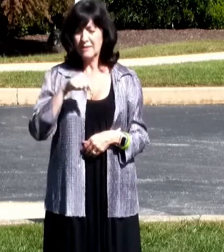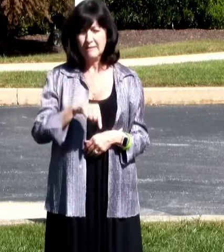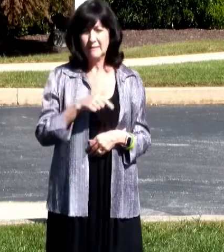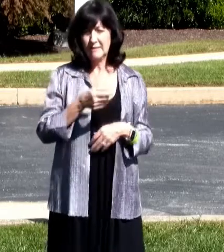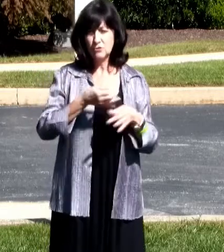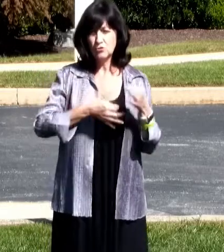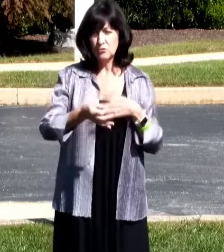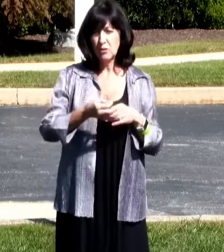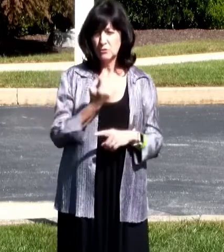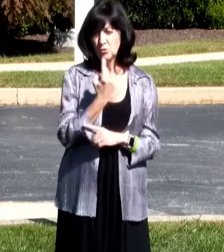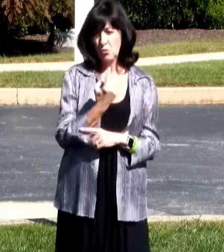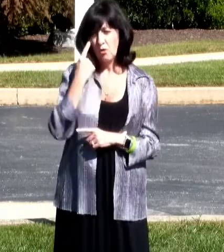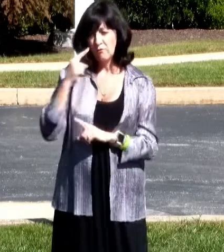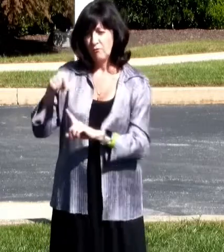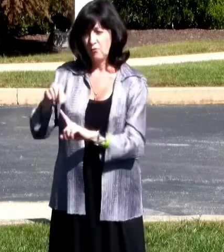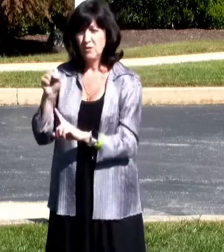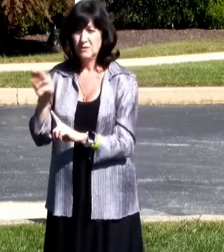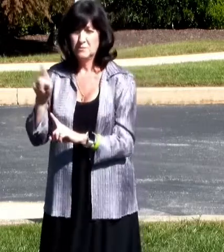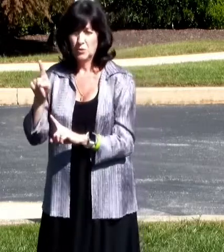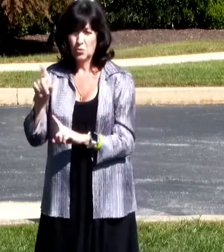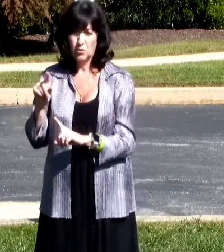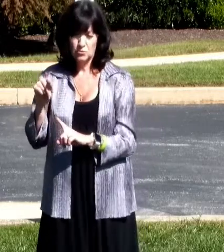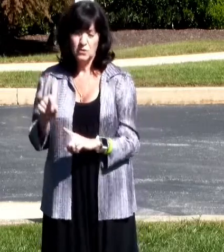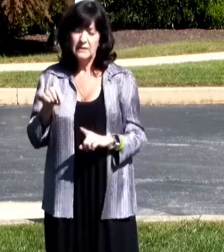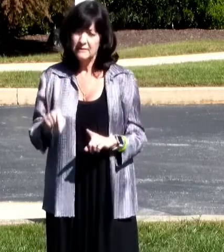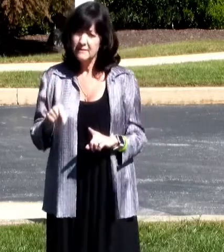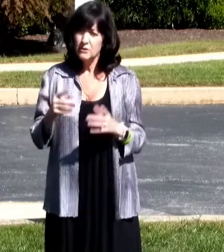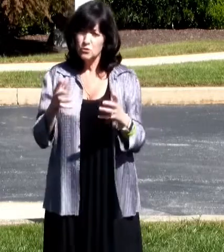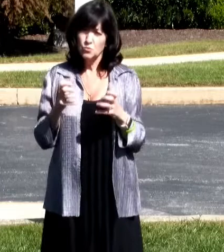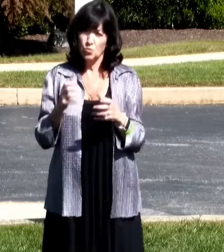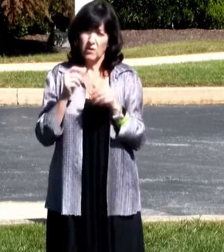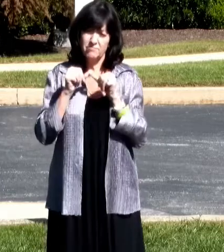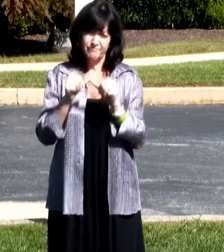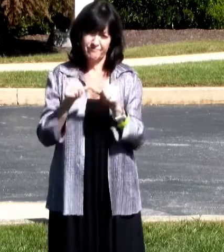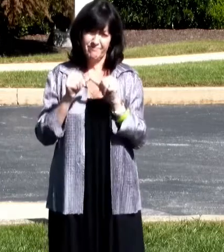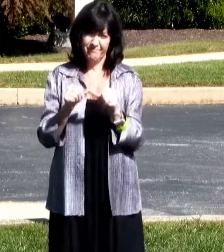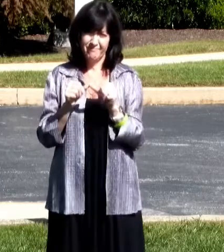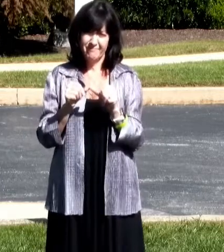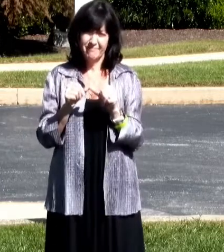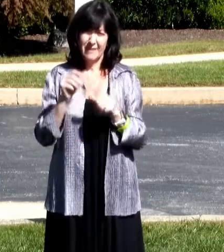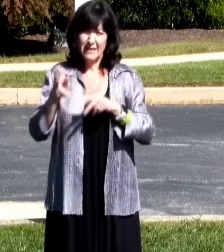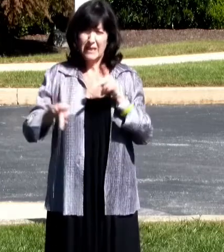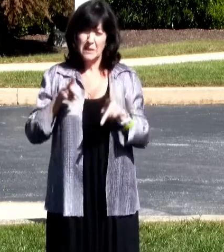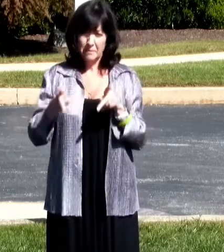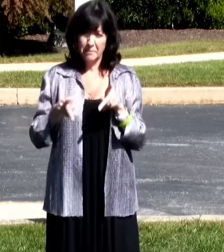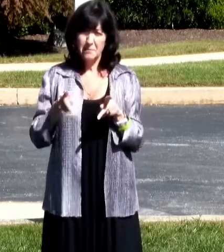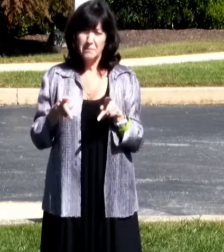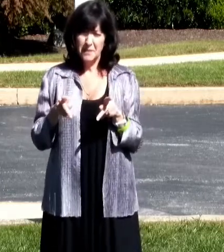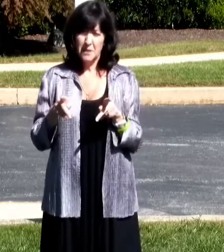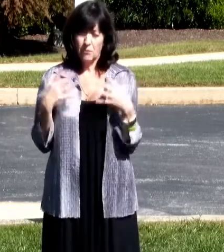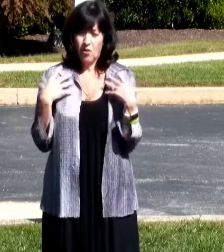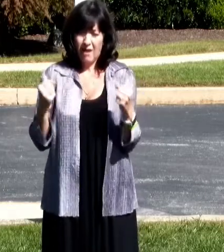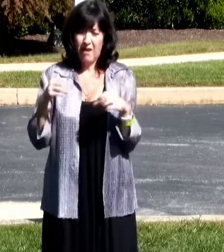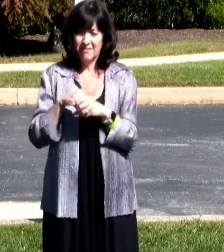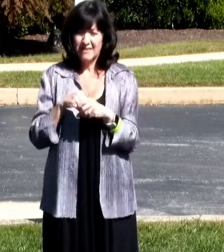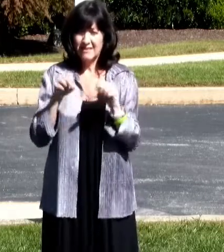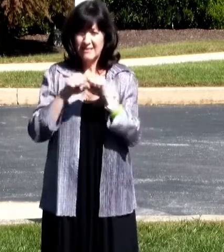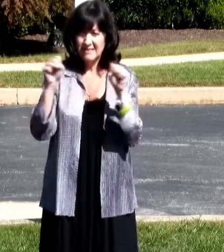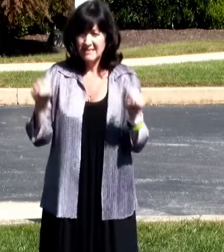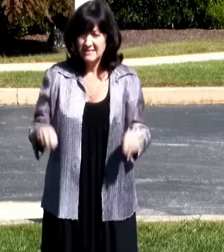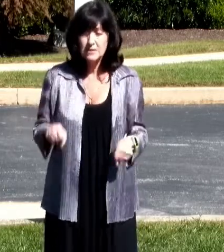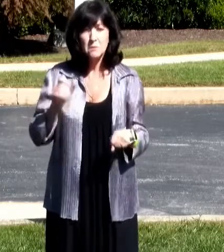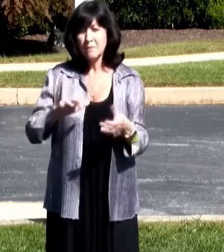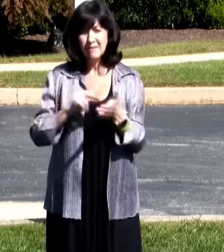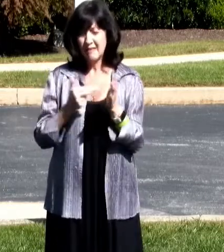clear the priority in Delaware is to keep people healthy in a healthcare system, and the way to do that is to invest more in primary care. Keep people healthy on the